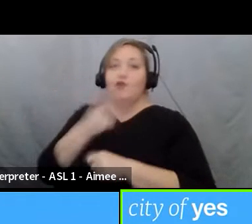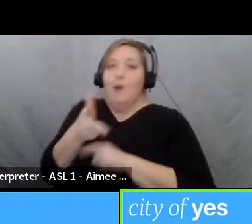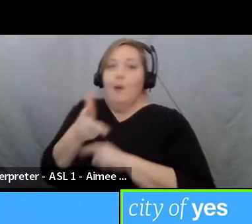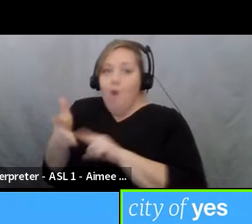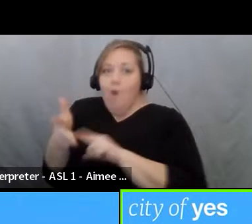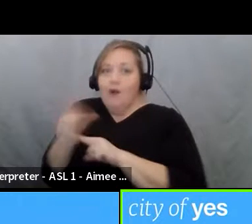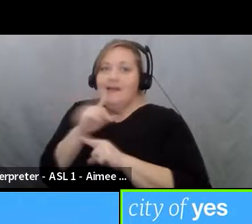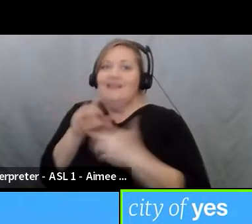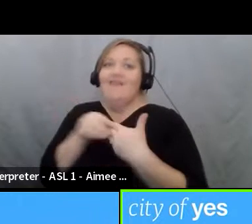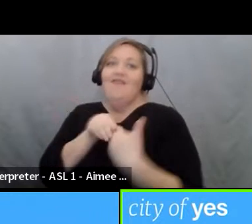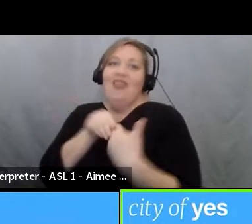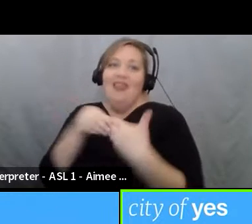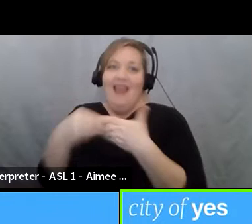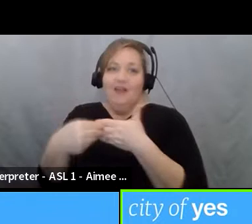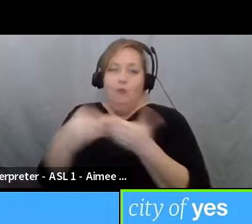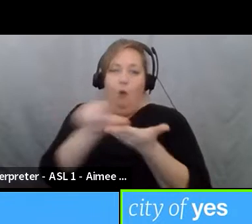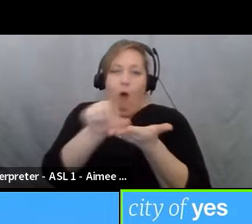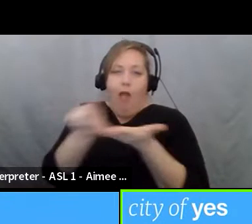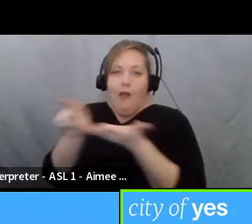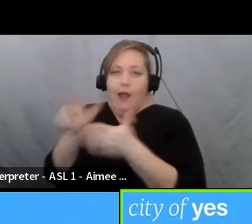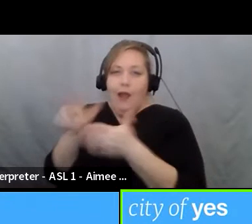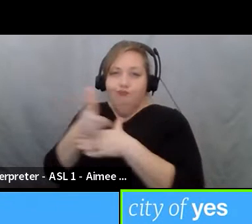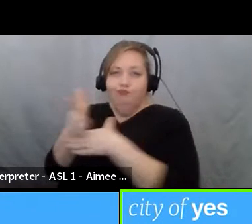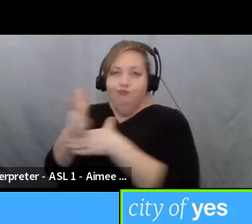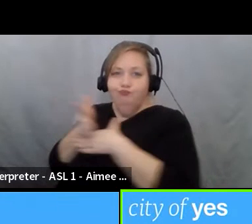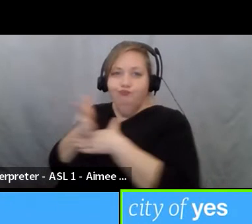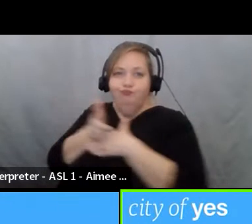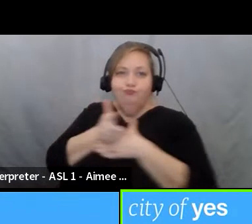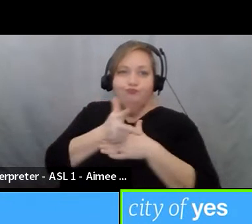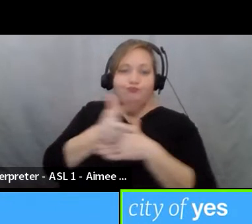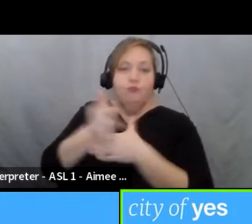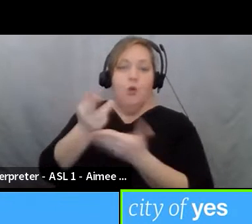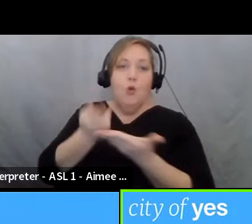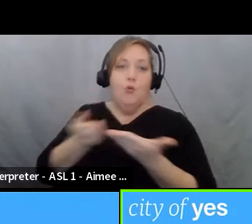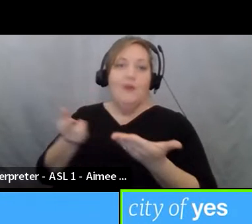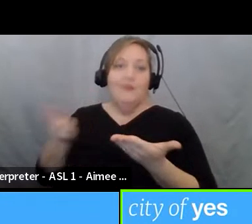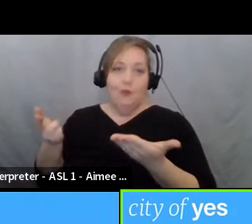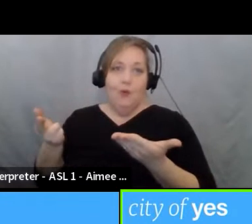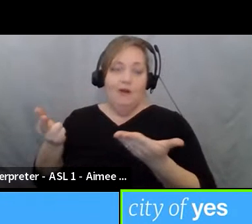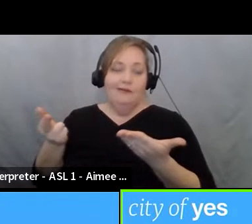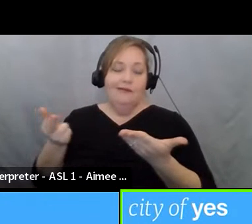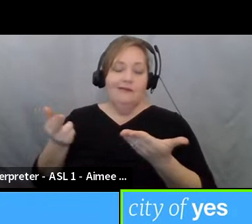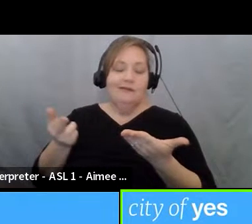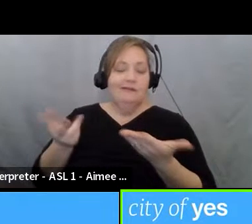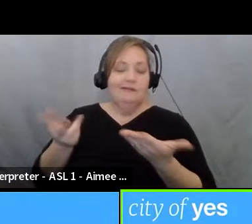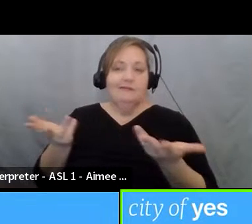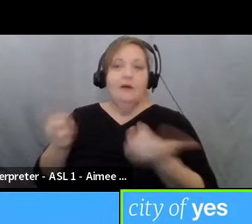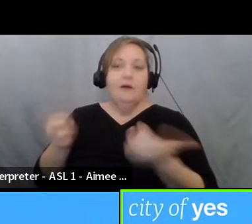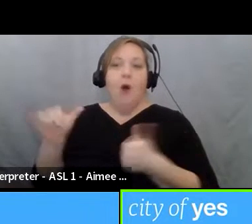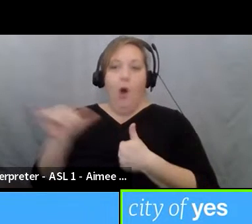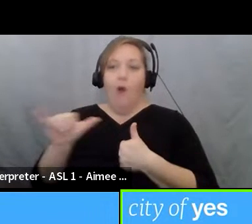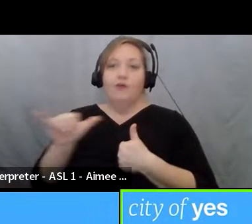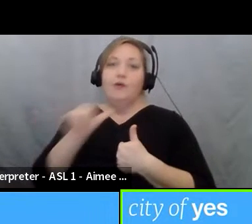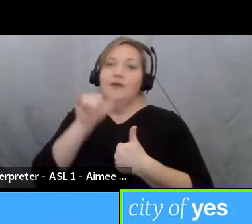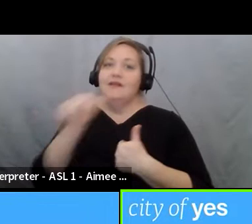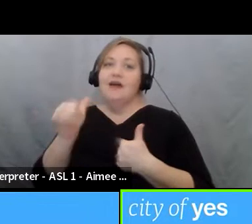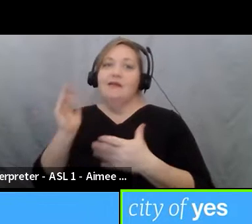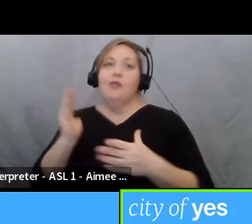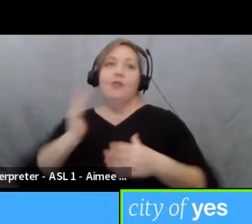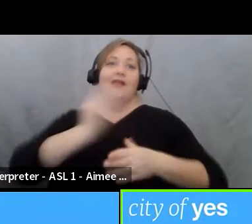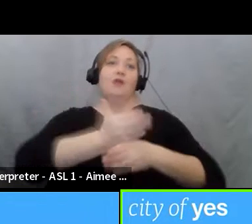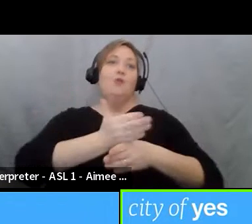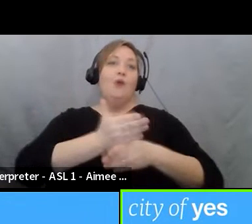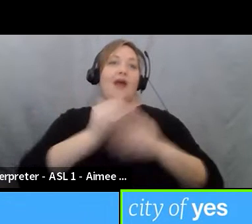flexibly allocated shared neighborhood resource, just also that it doesn't get in the way